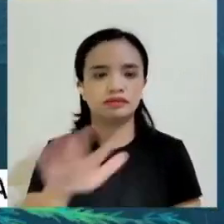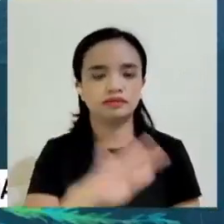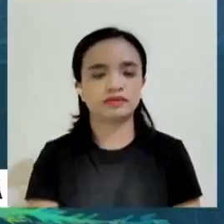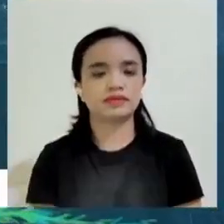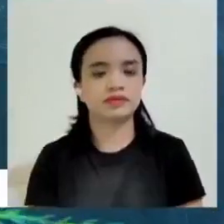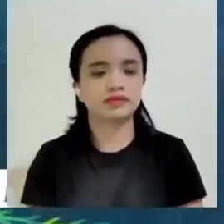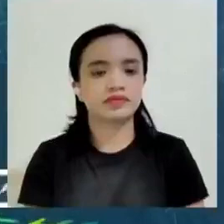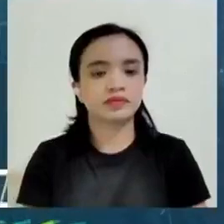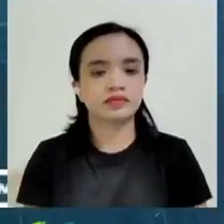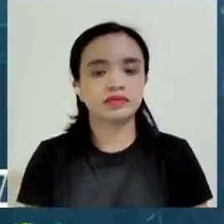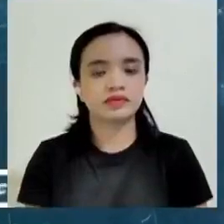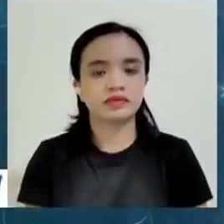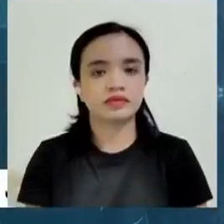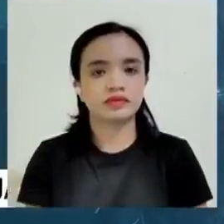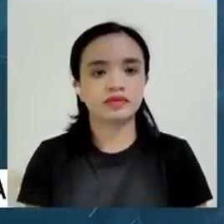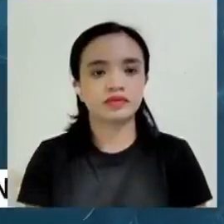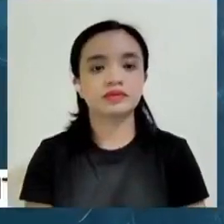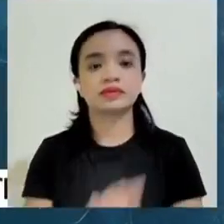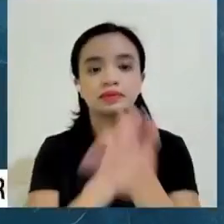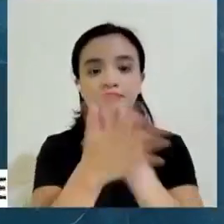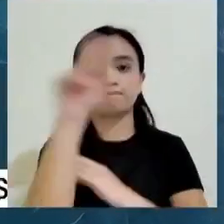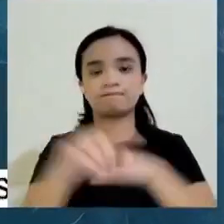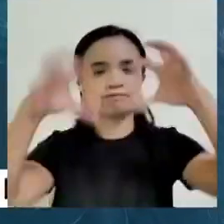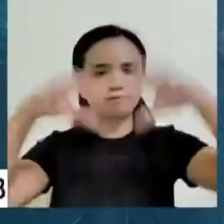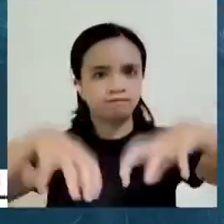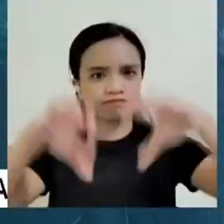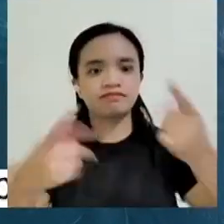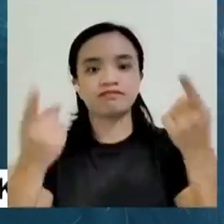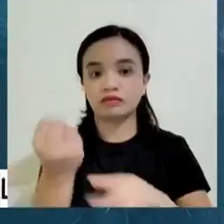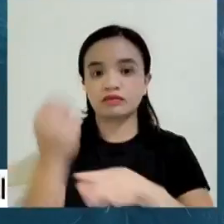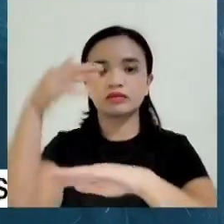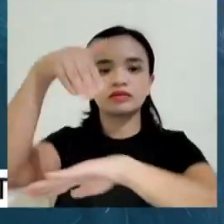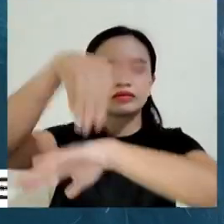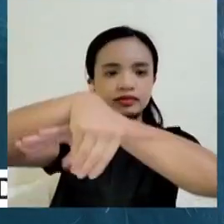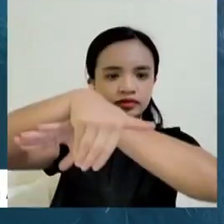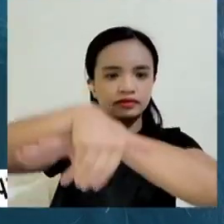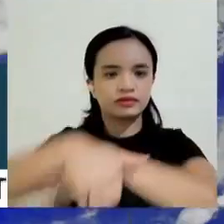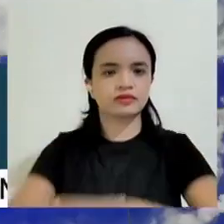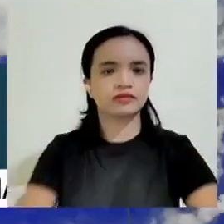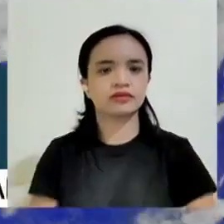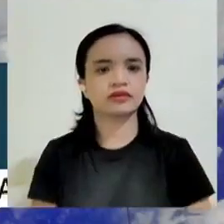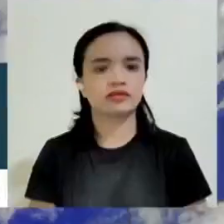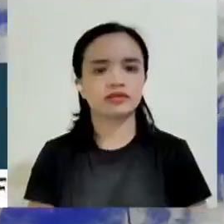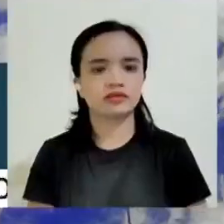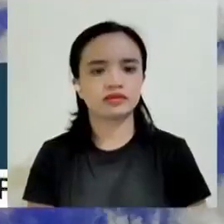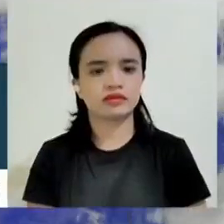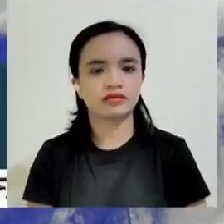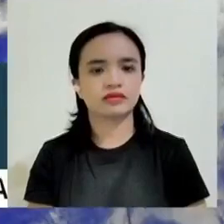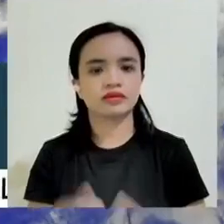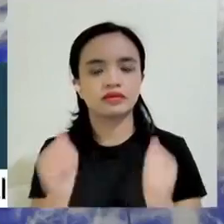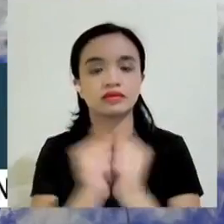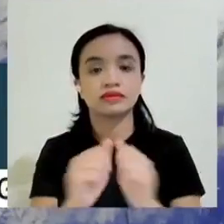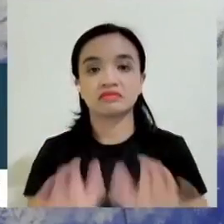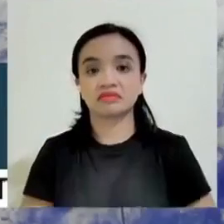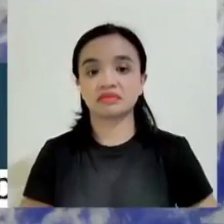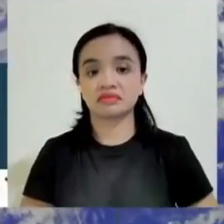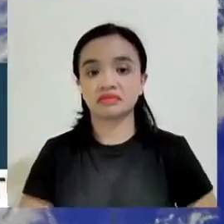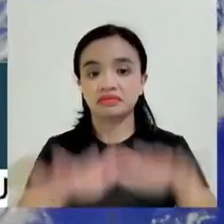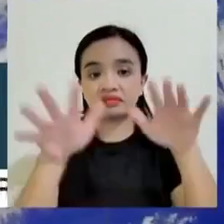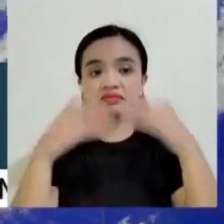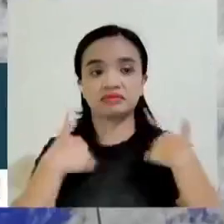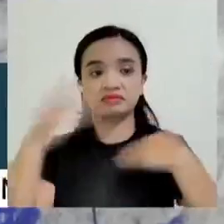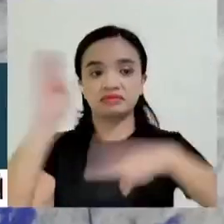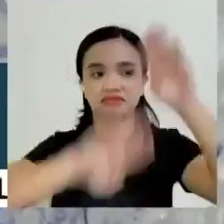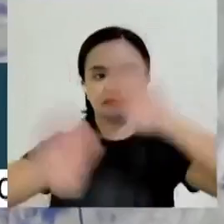intense and happen during nighttime. Now, with the flooding, there may be some issues with waterways obstructions as well as